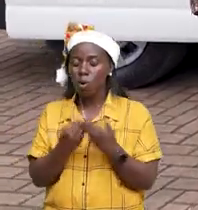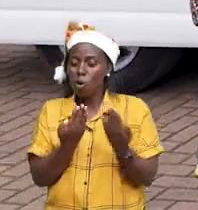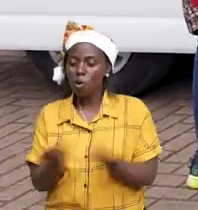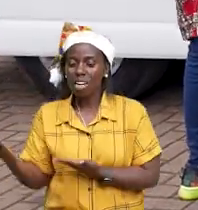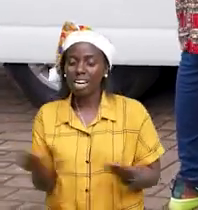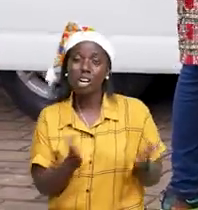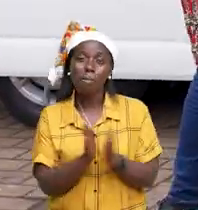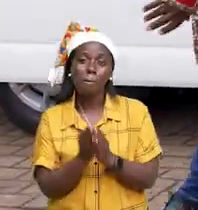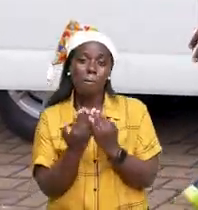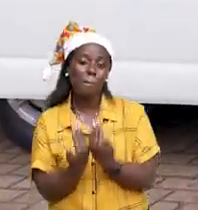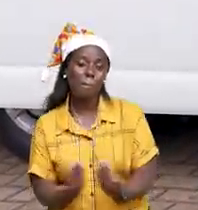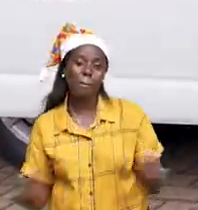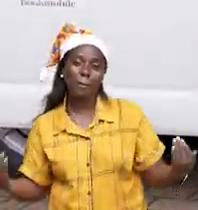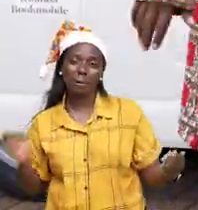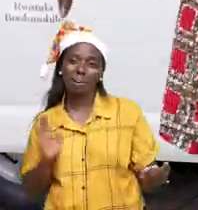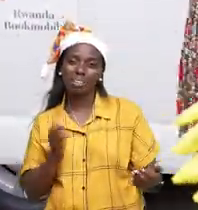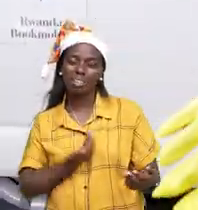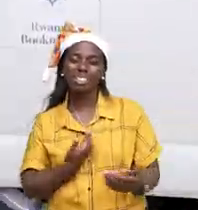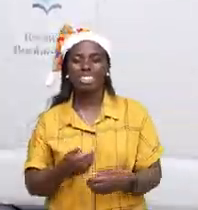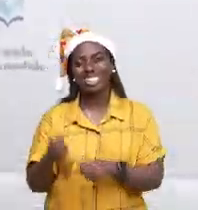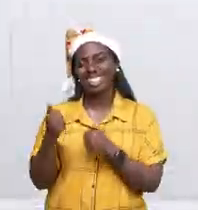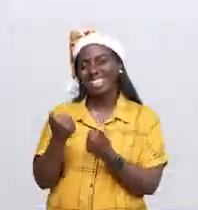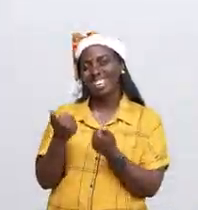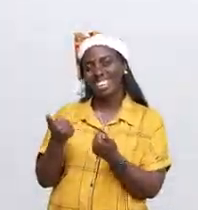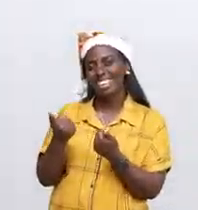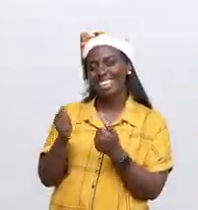Oh, welcome, my young children! Yay!